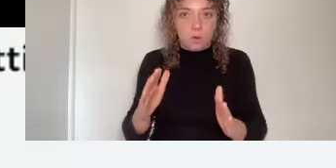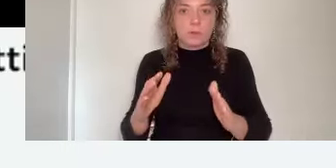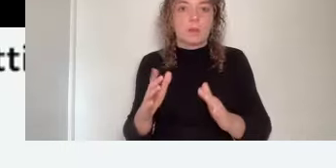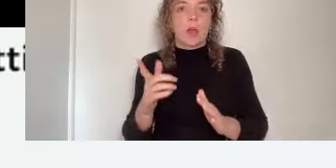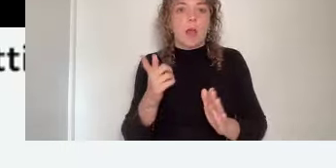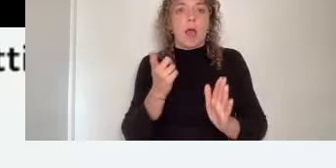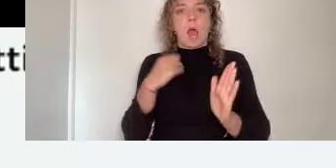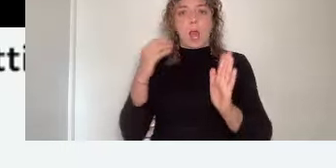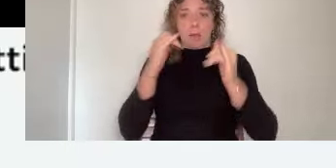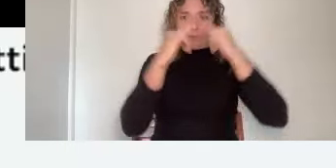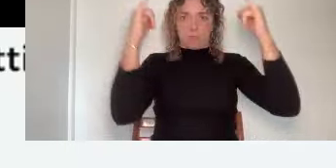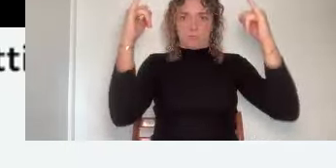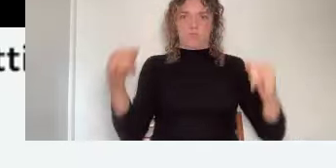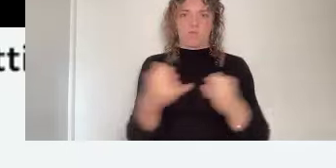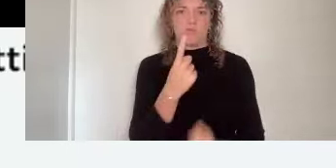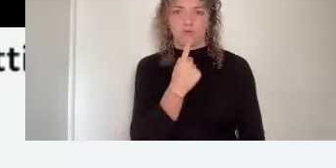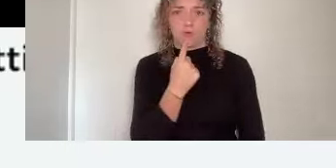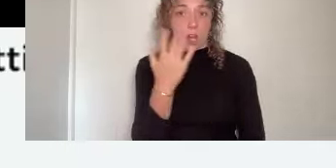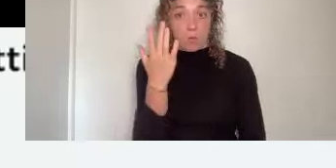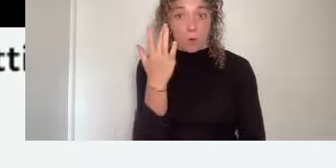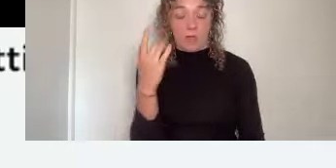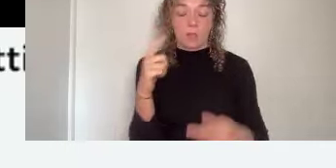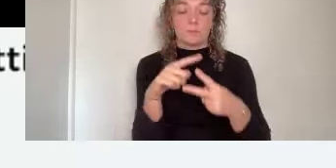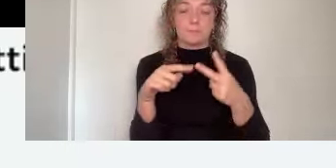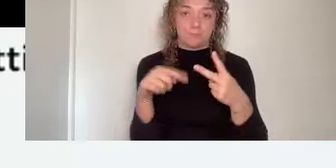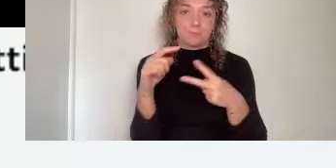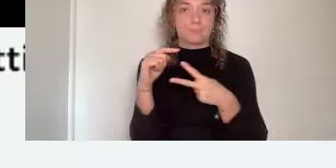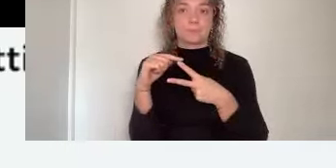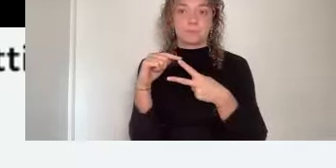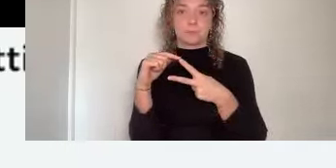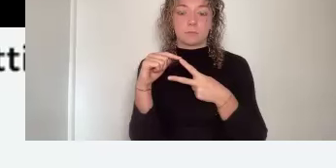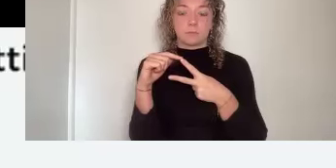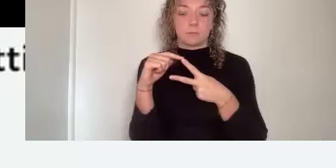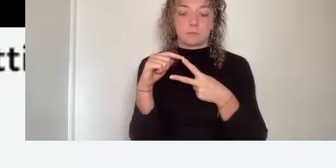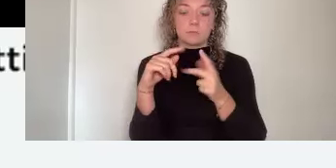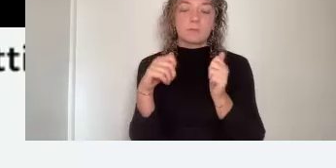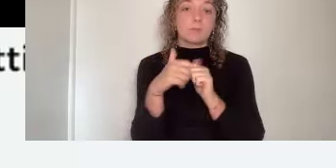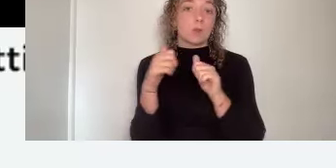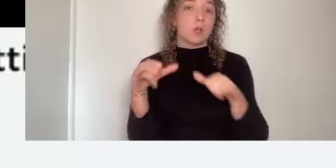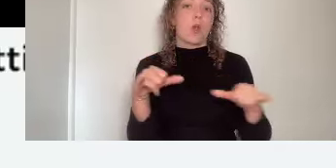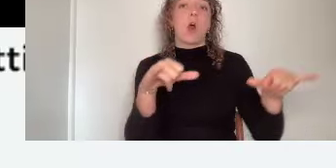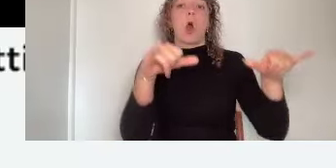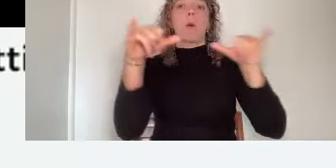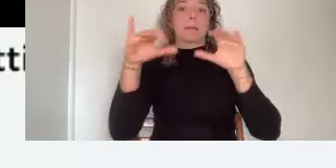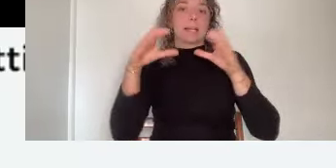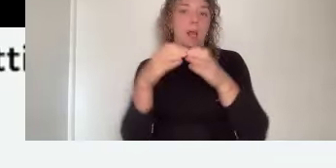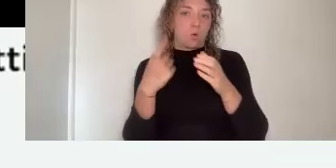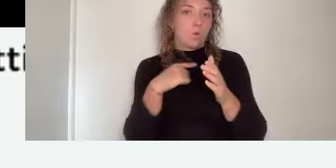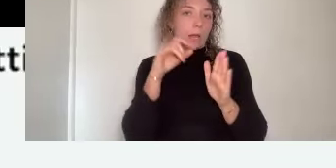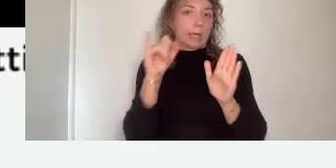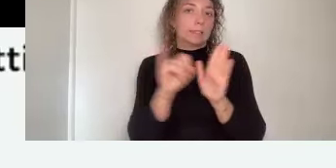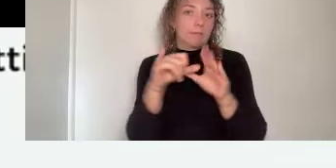that in red for 2 reasons. The first is this is by far the most common category that we identify